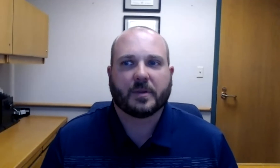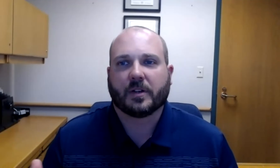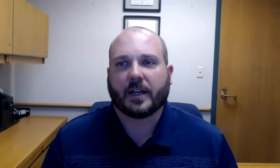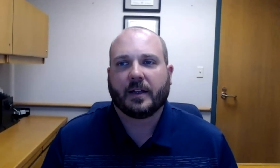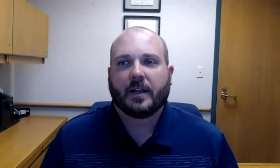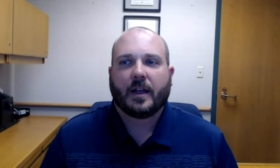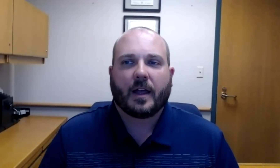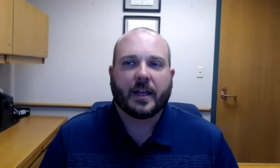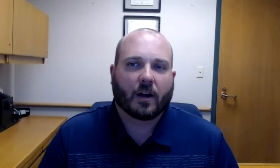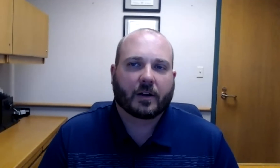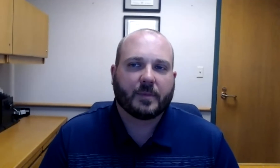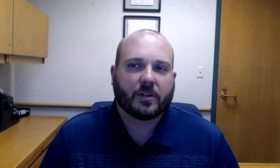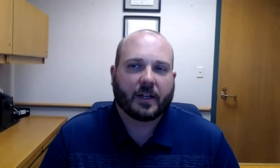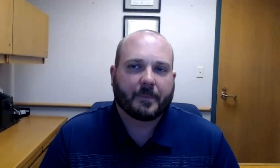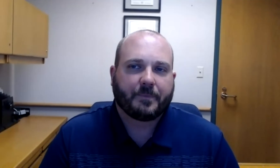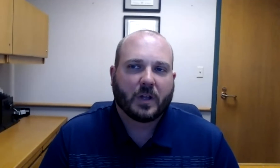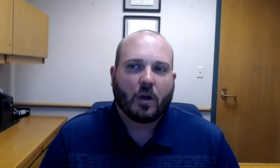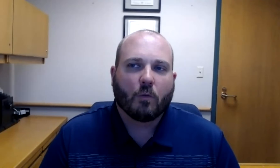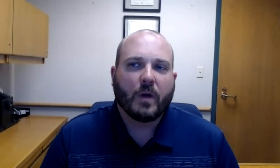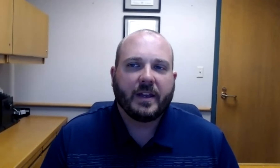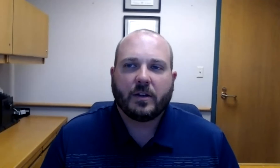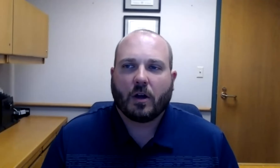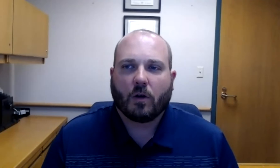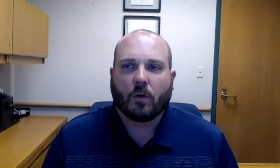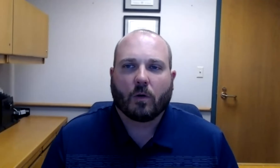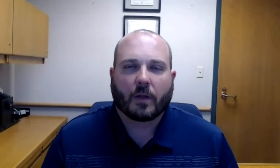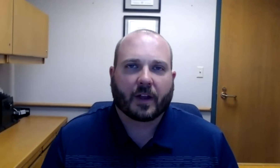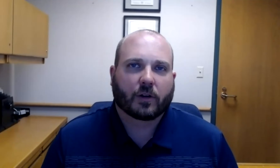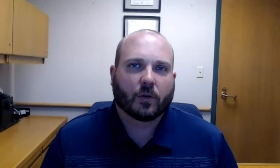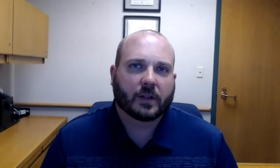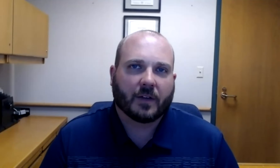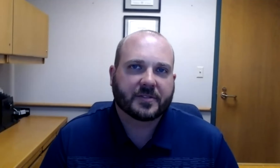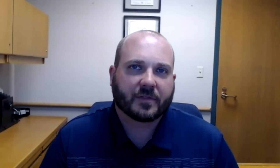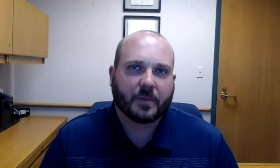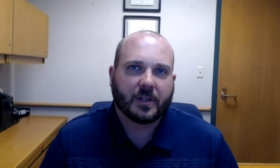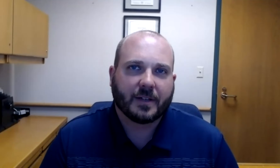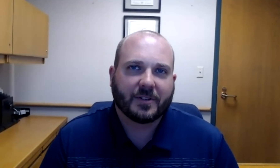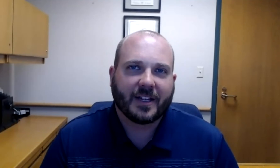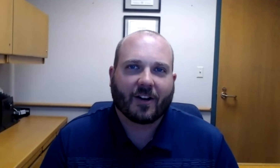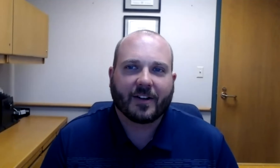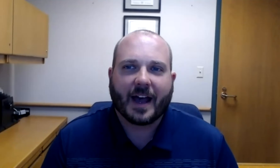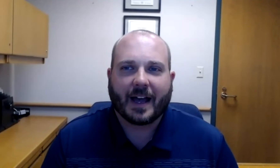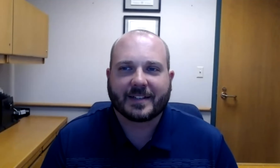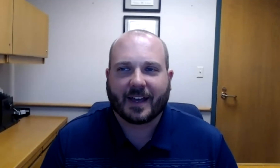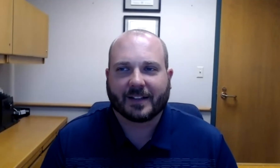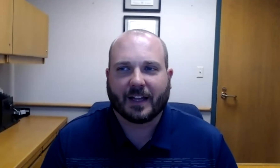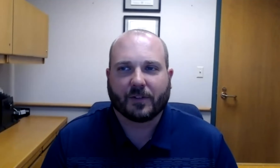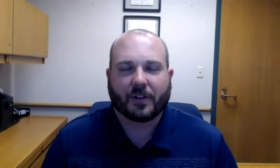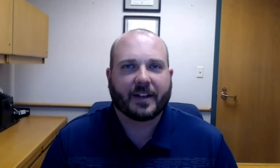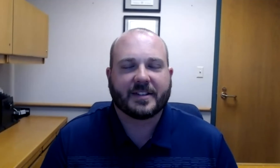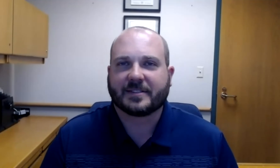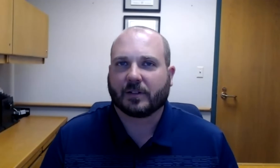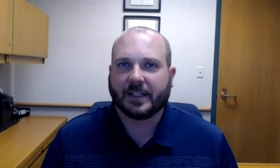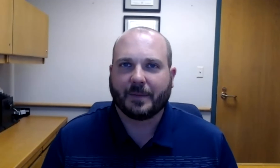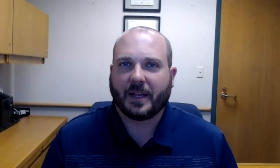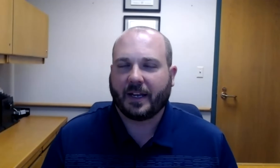herd immunity, in our community. We know that our current levels of community immunity are not at a level